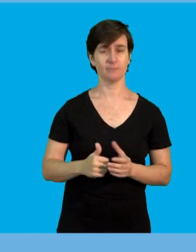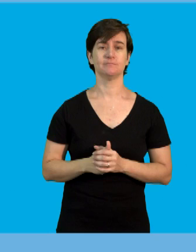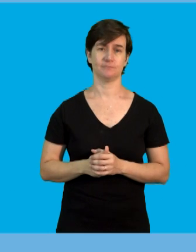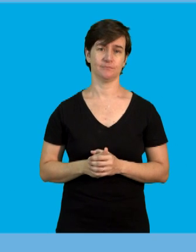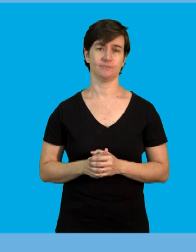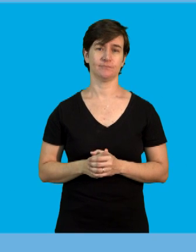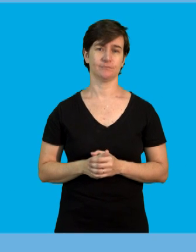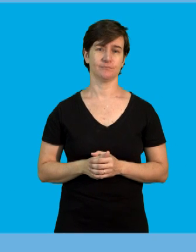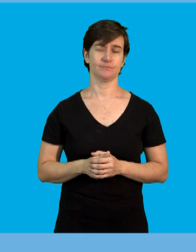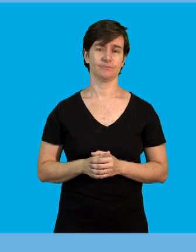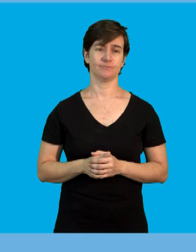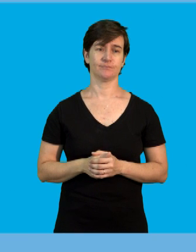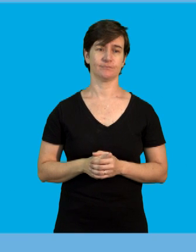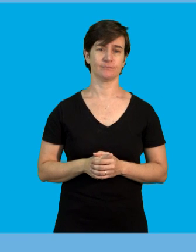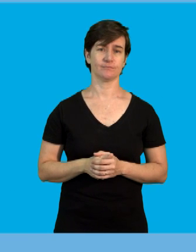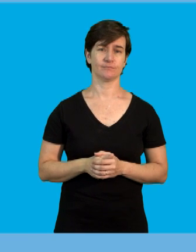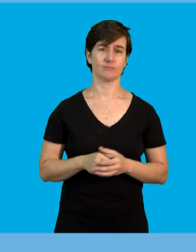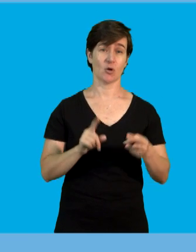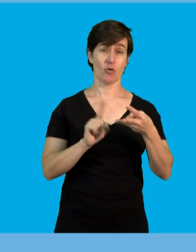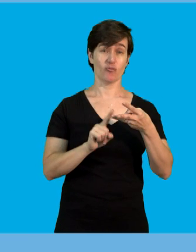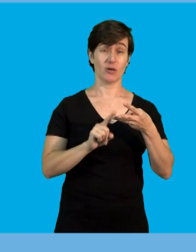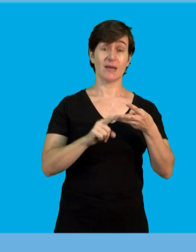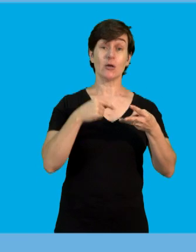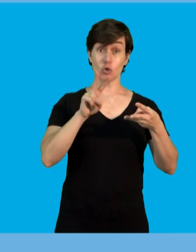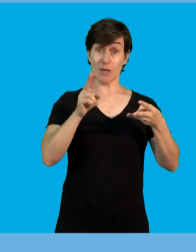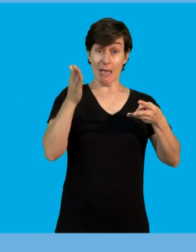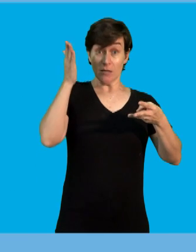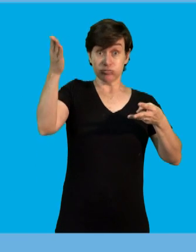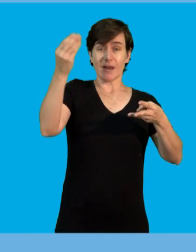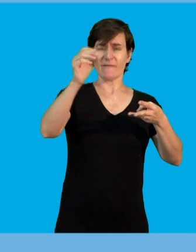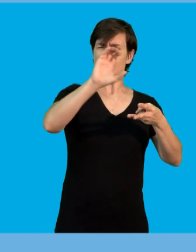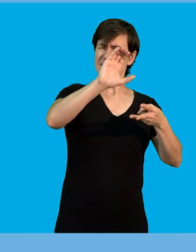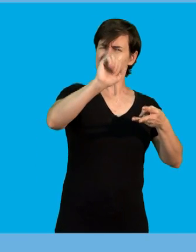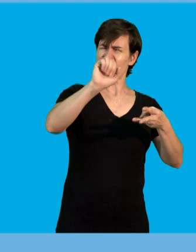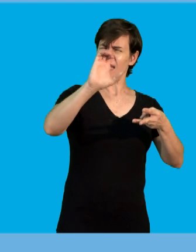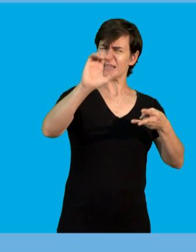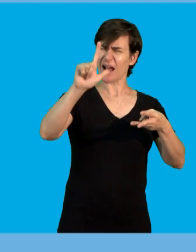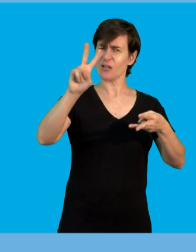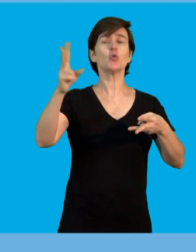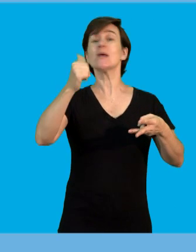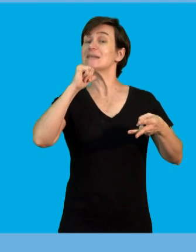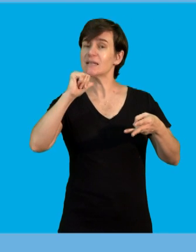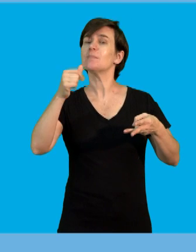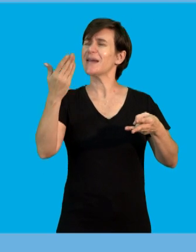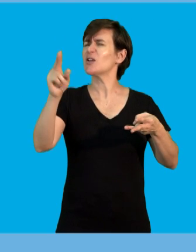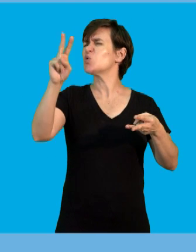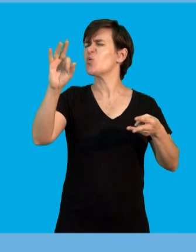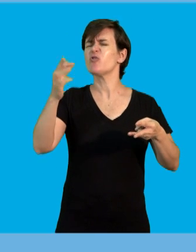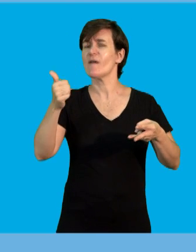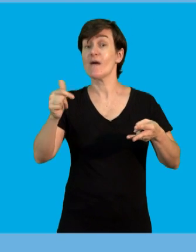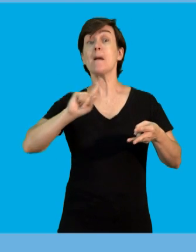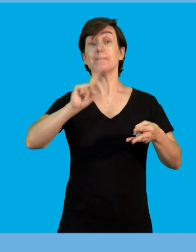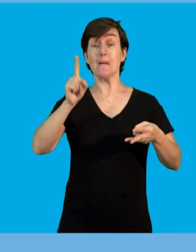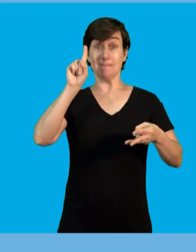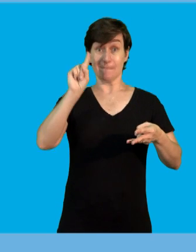So CaCl, which is going to be this one here. As we have said, we are not sure of the ratio, but all we know is